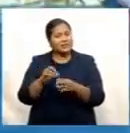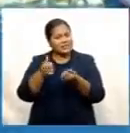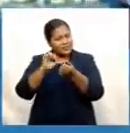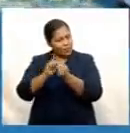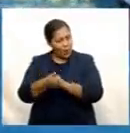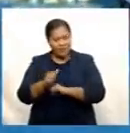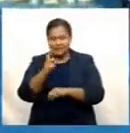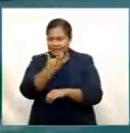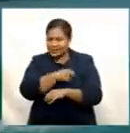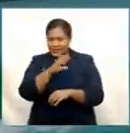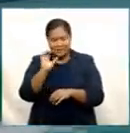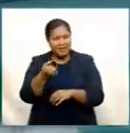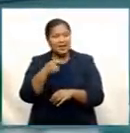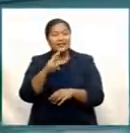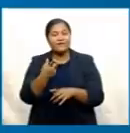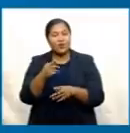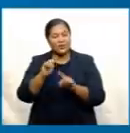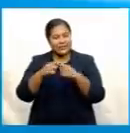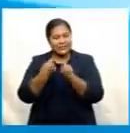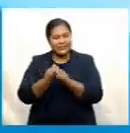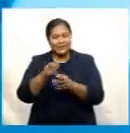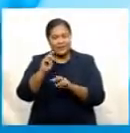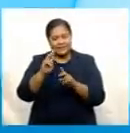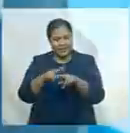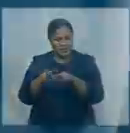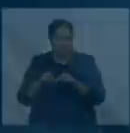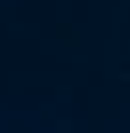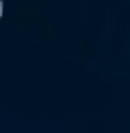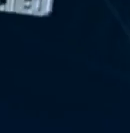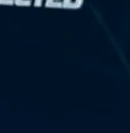must for Team Fiji to Tokyo.